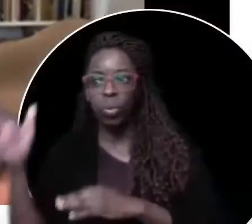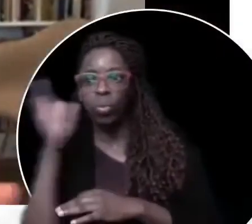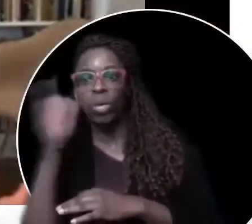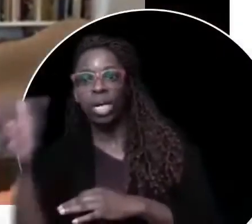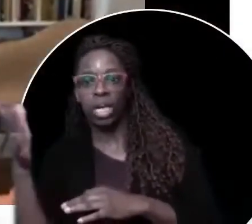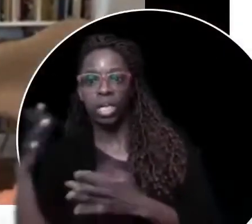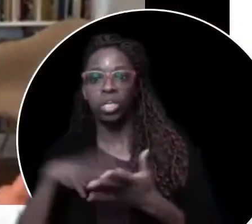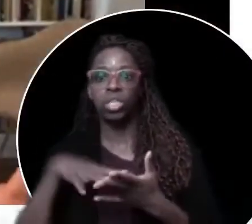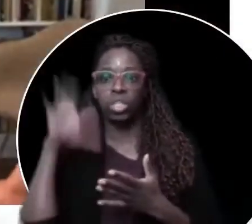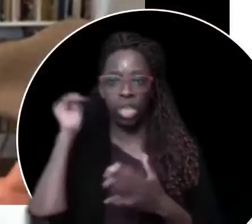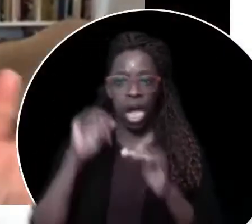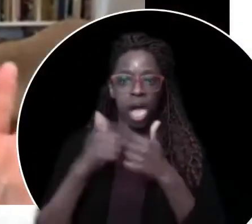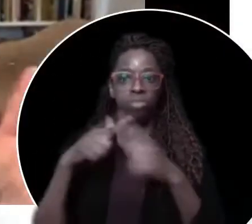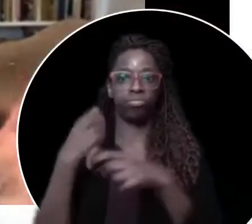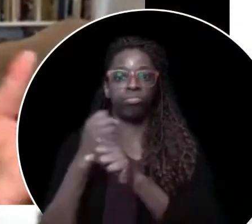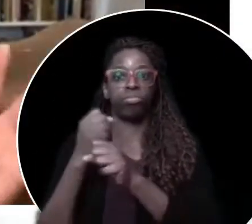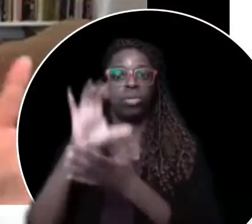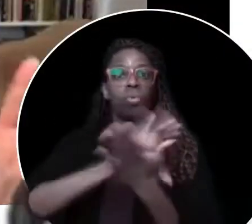most amazing thing.